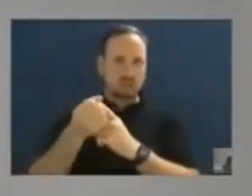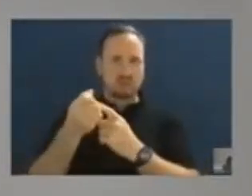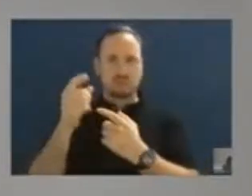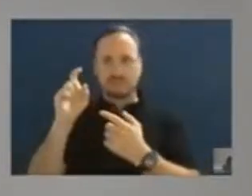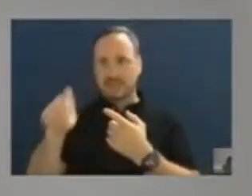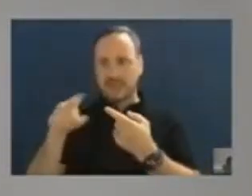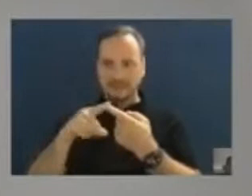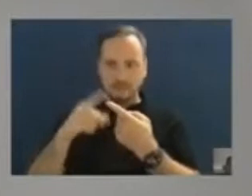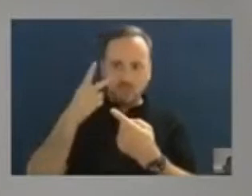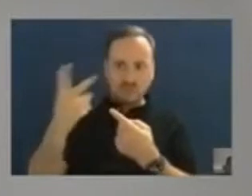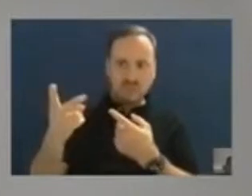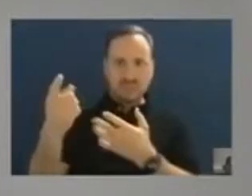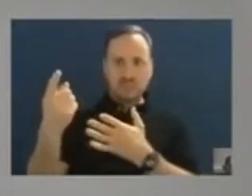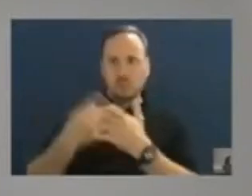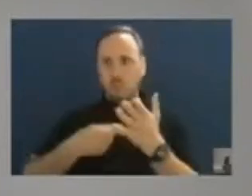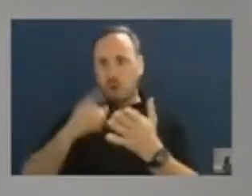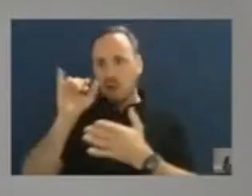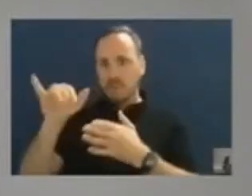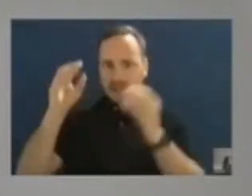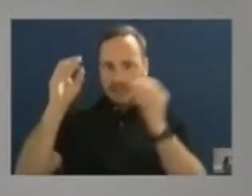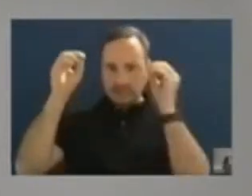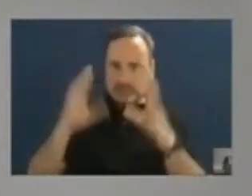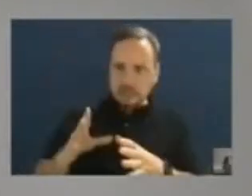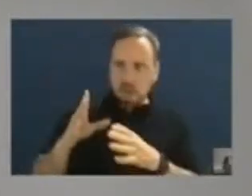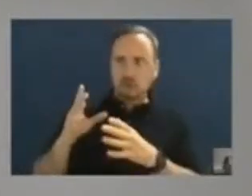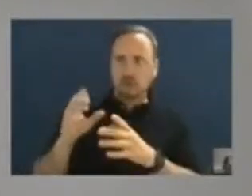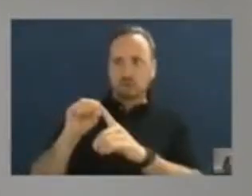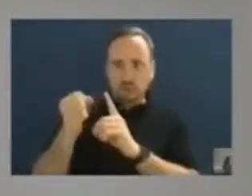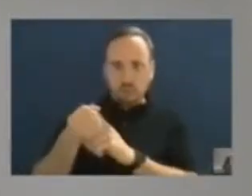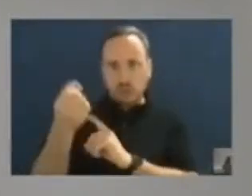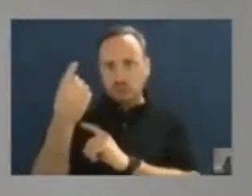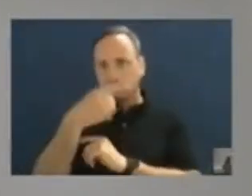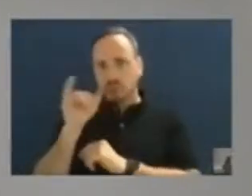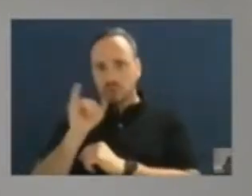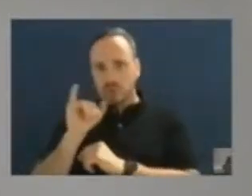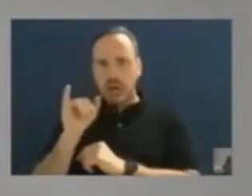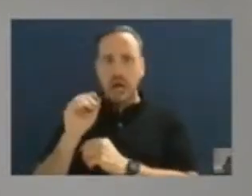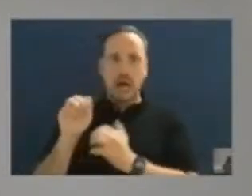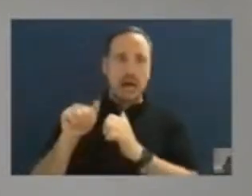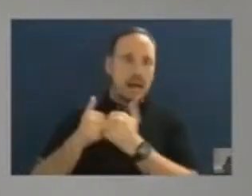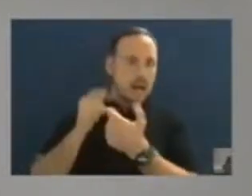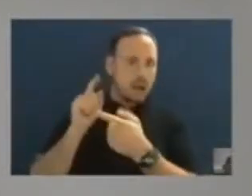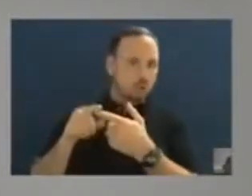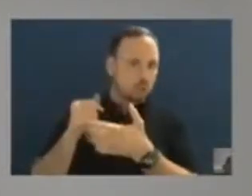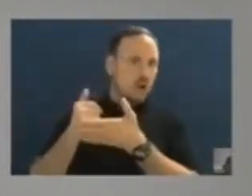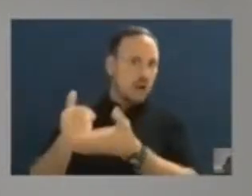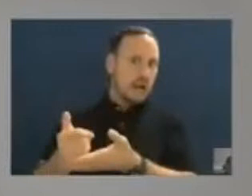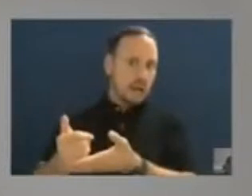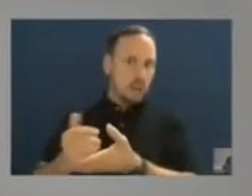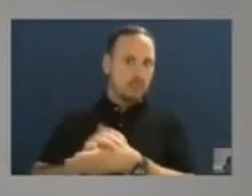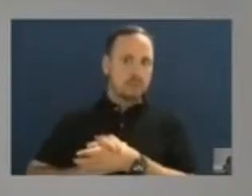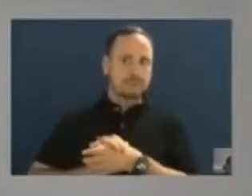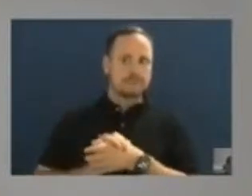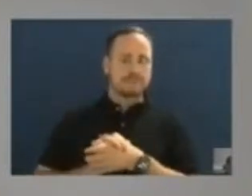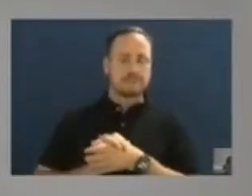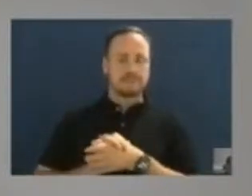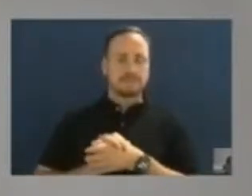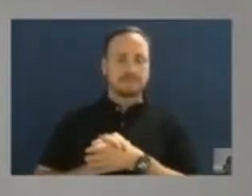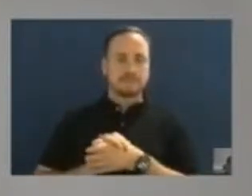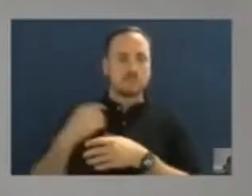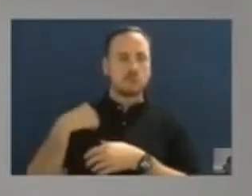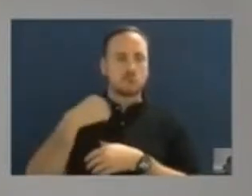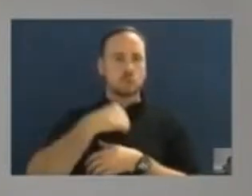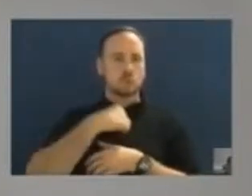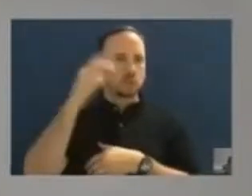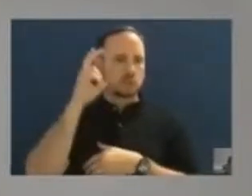needs of supporting students both remotely as well as in person. And what I can share with you is we've heard from our community since last spring loud